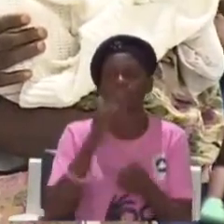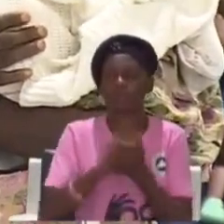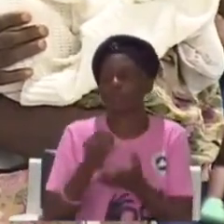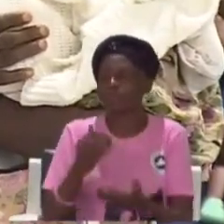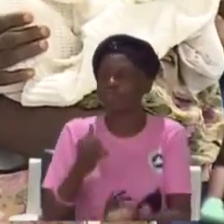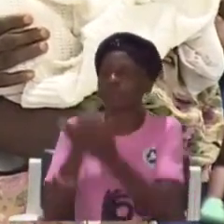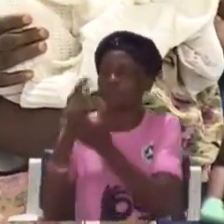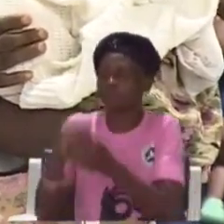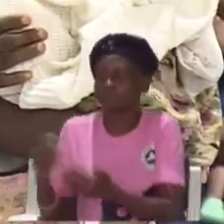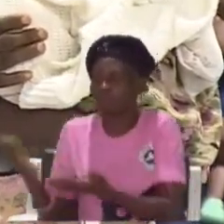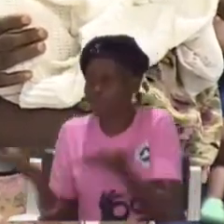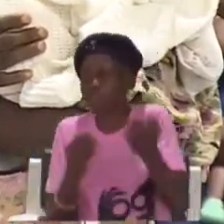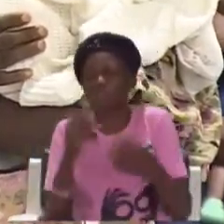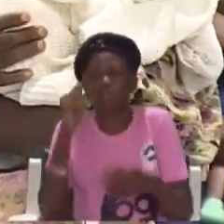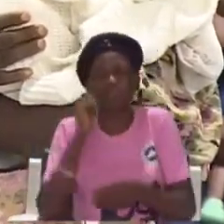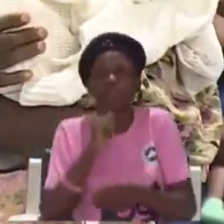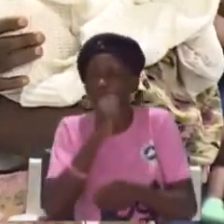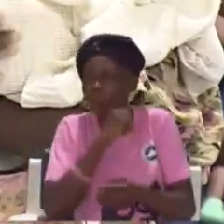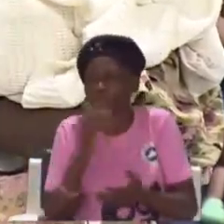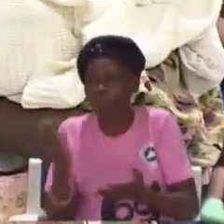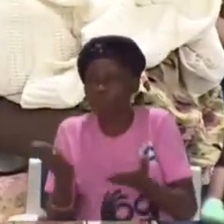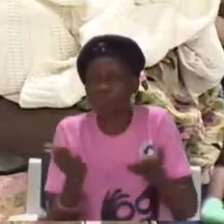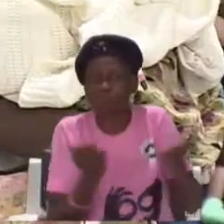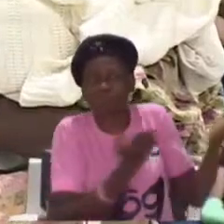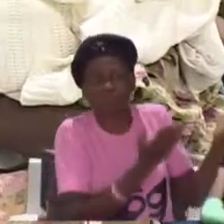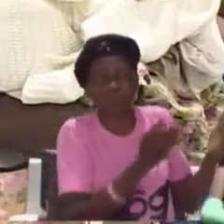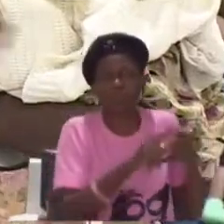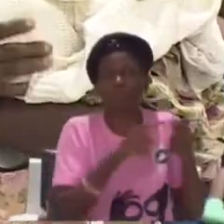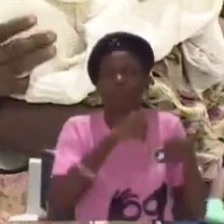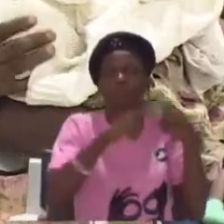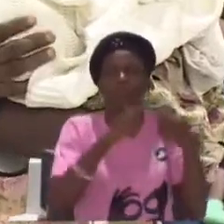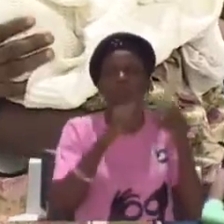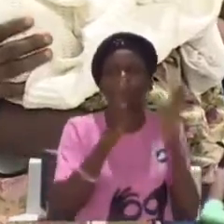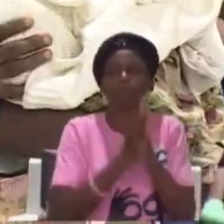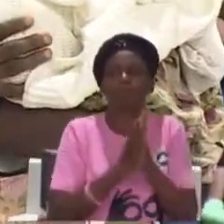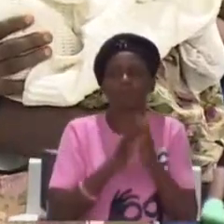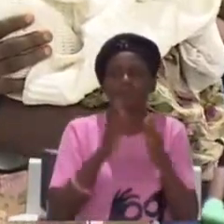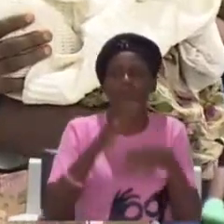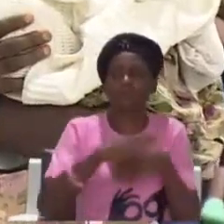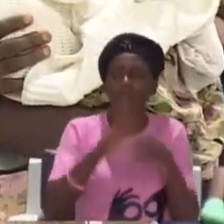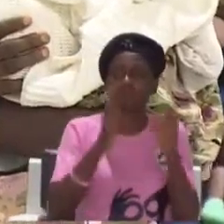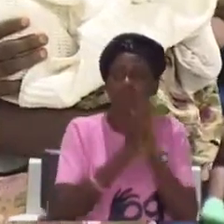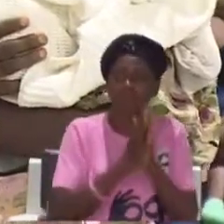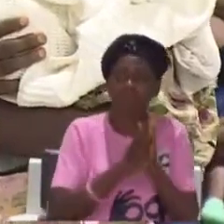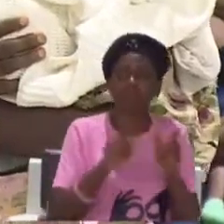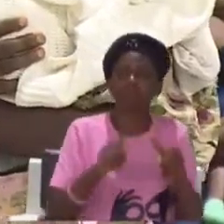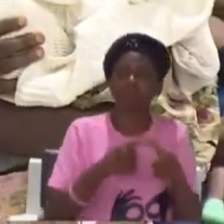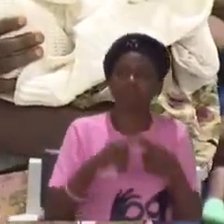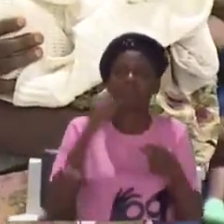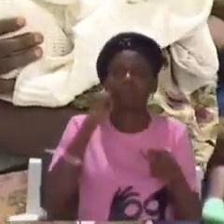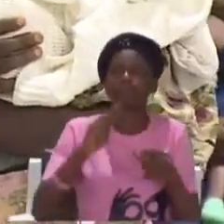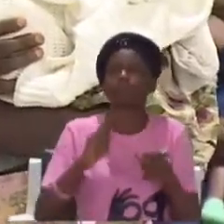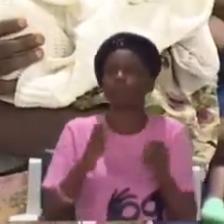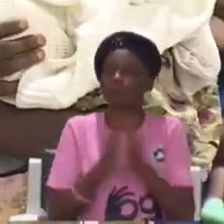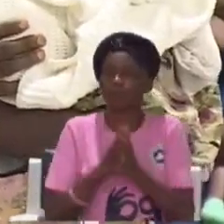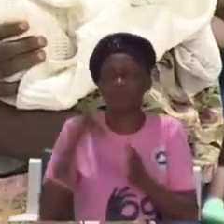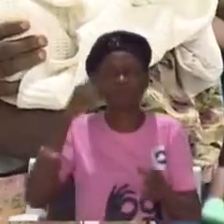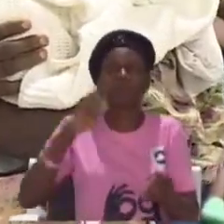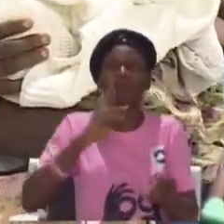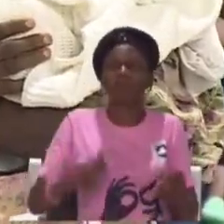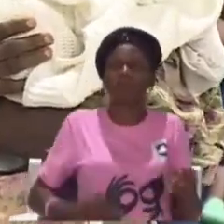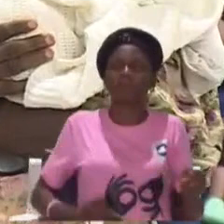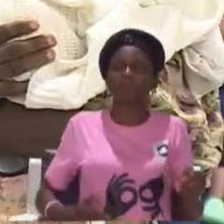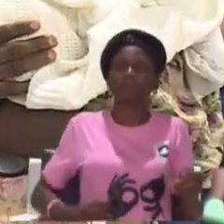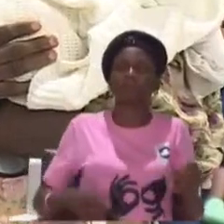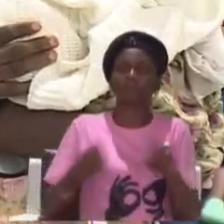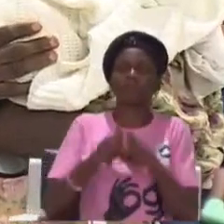of the twins out to come and pray. And if I pray for the child, I should also pray for myself.